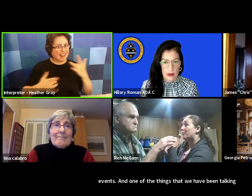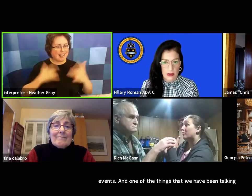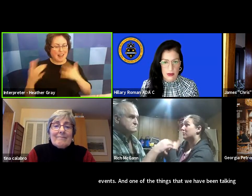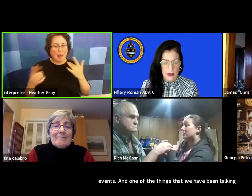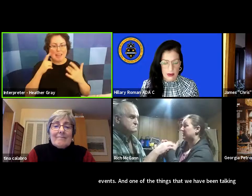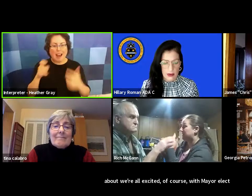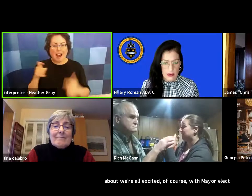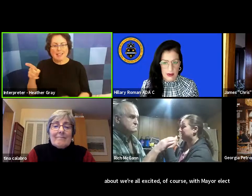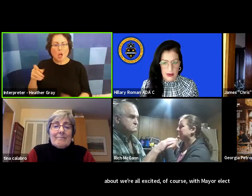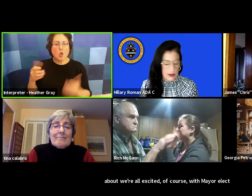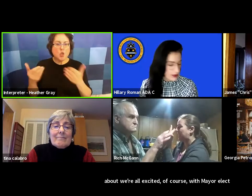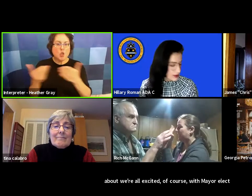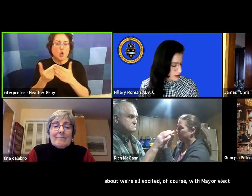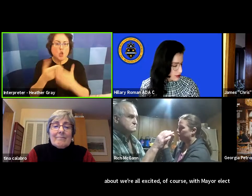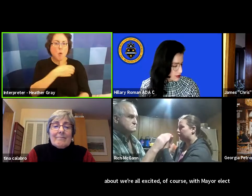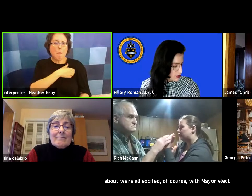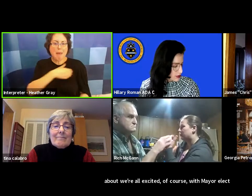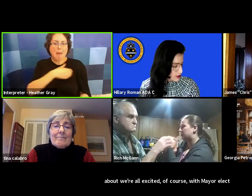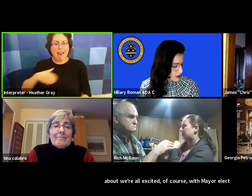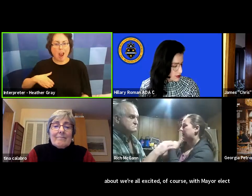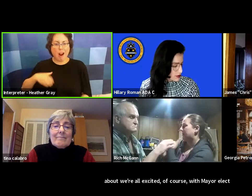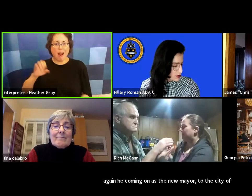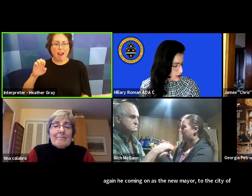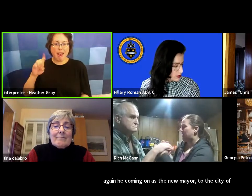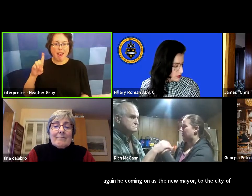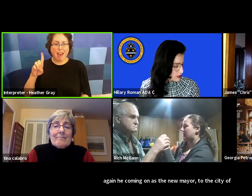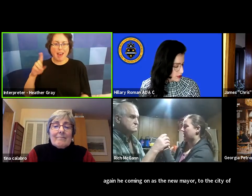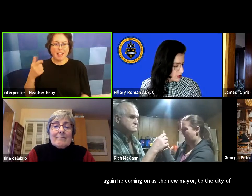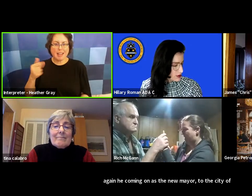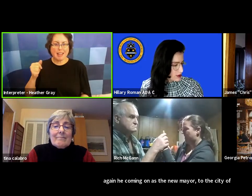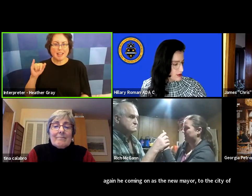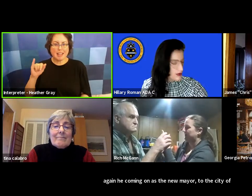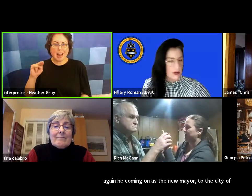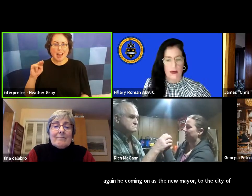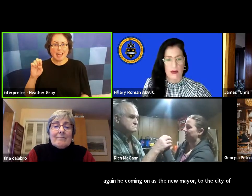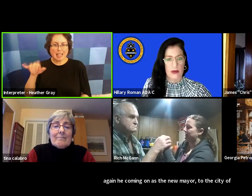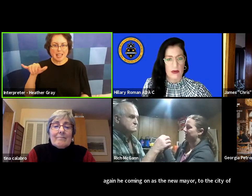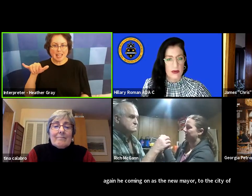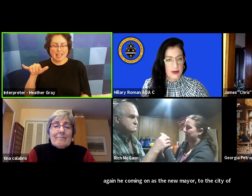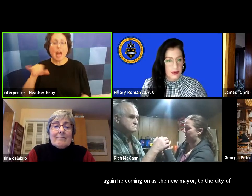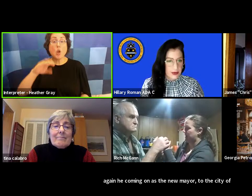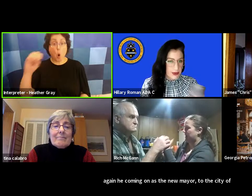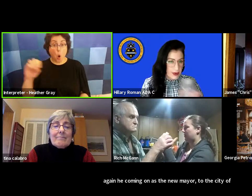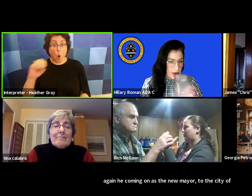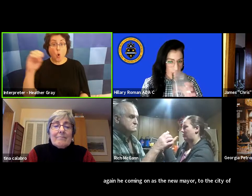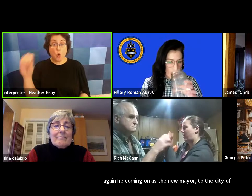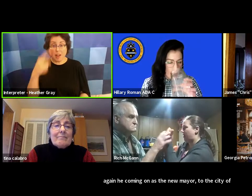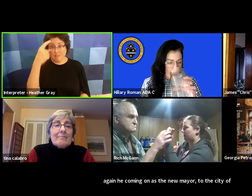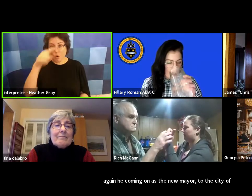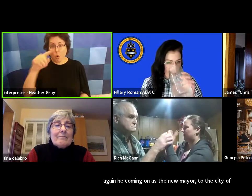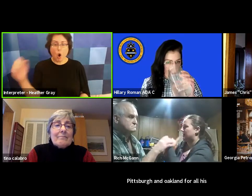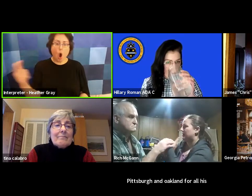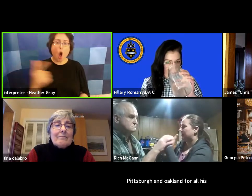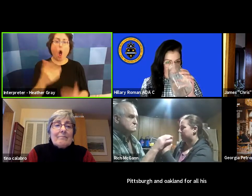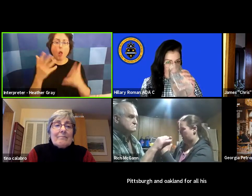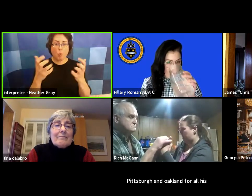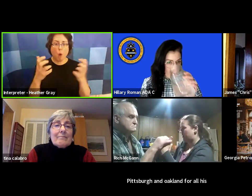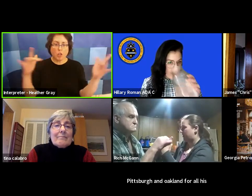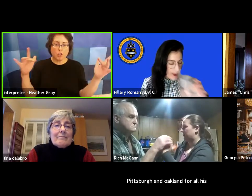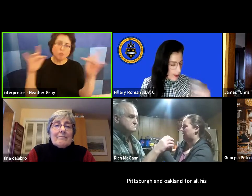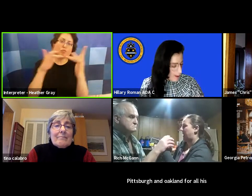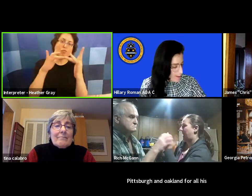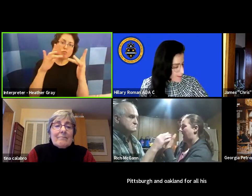Ed Gainey coming on as the new mayor to the city of Pittsburgh. And Oakland for All is hoping to reach out